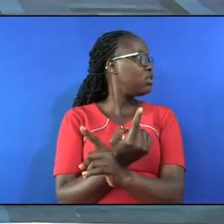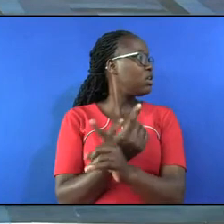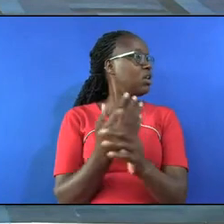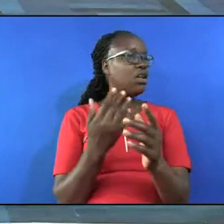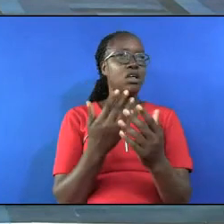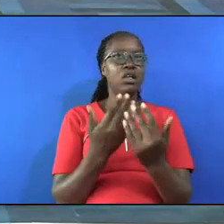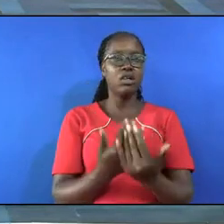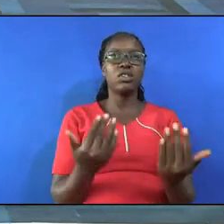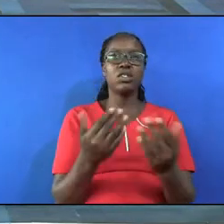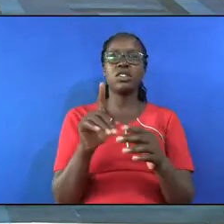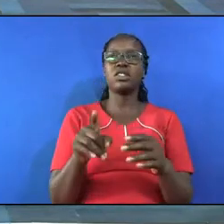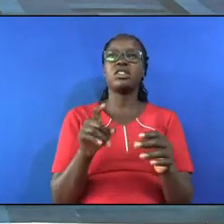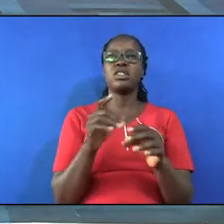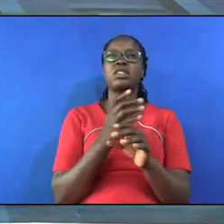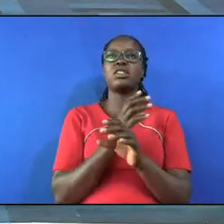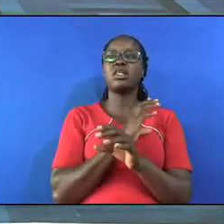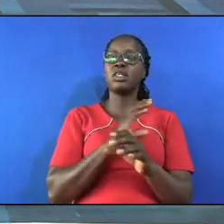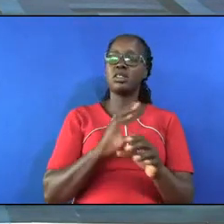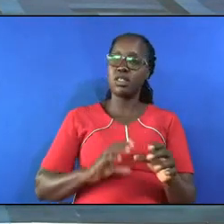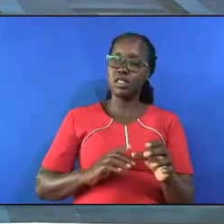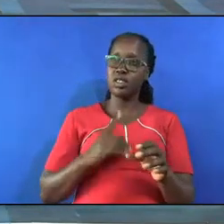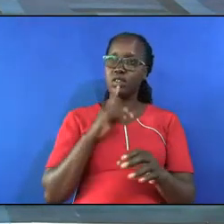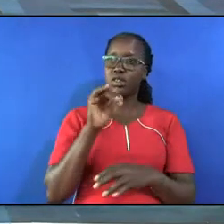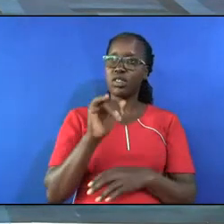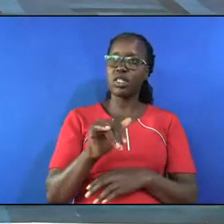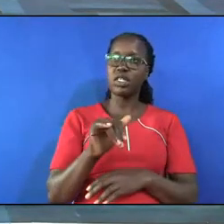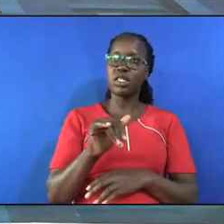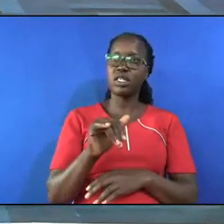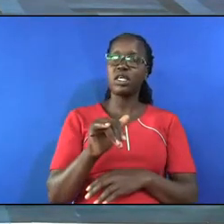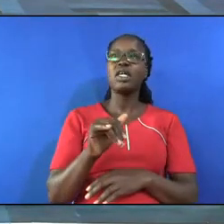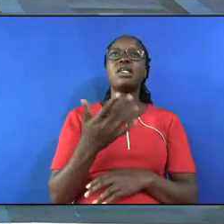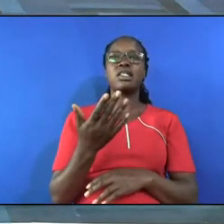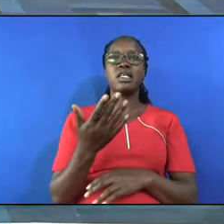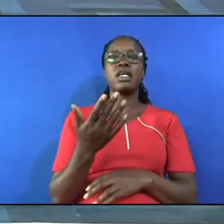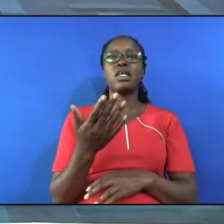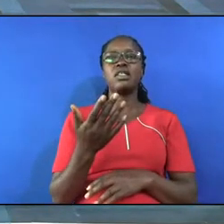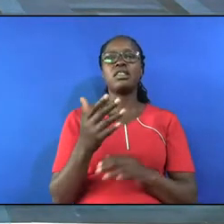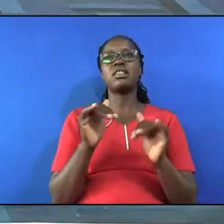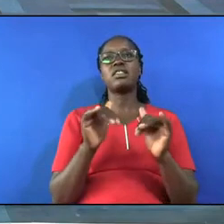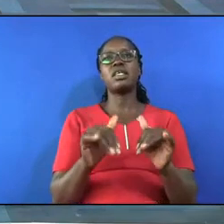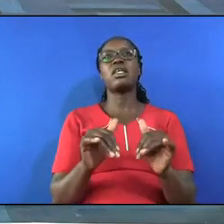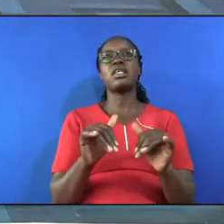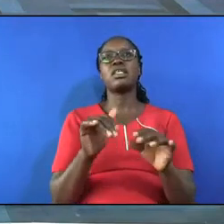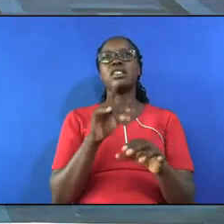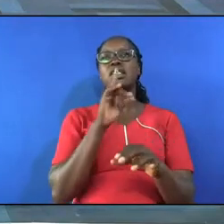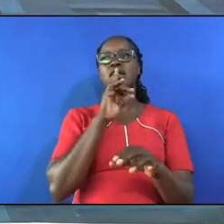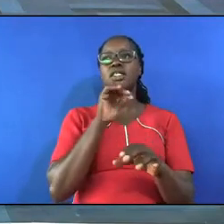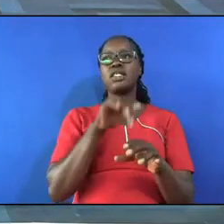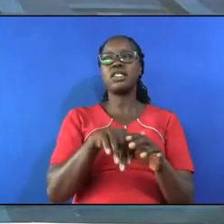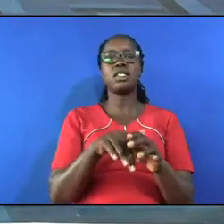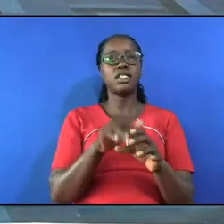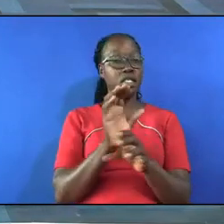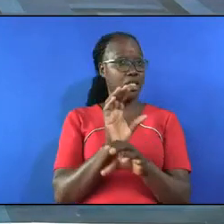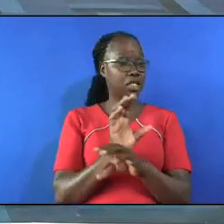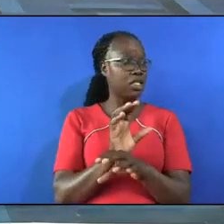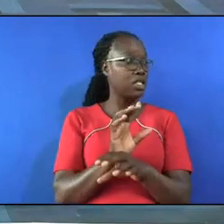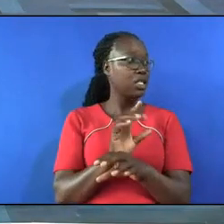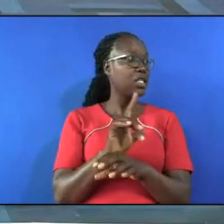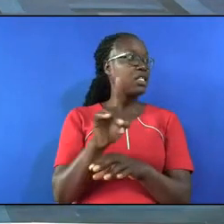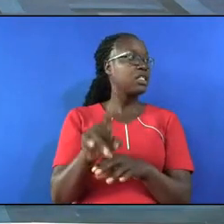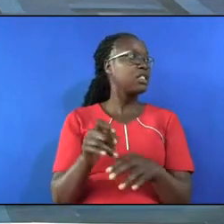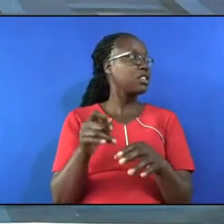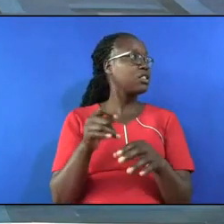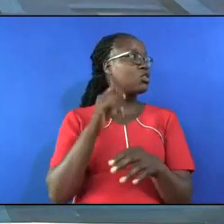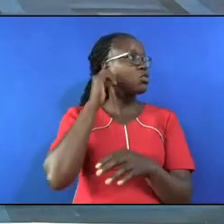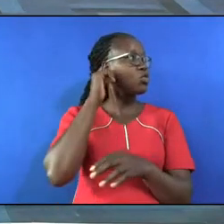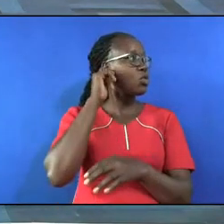Our children need Christ in order to stay silent in church. Amen? Our children need Christ in order to